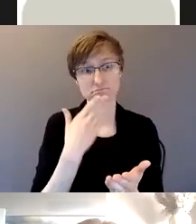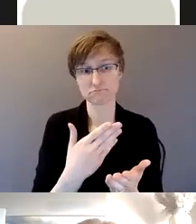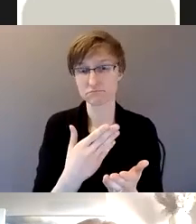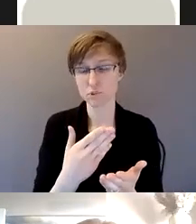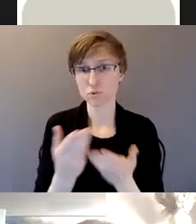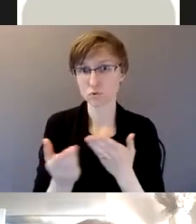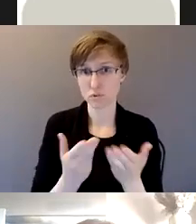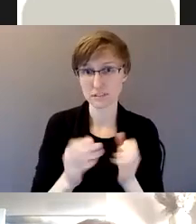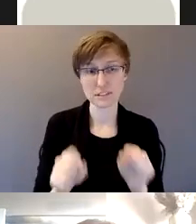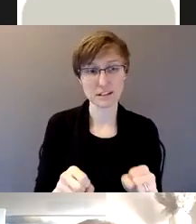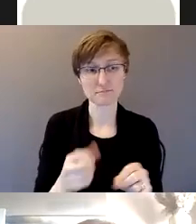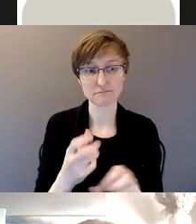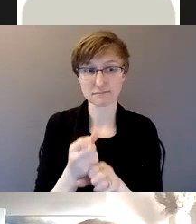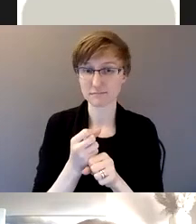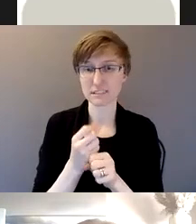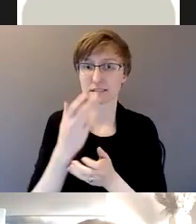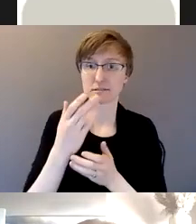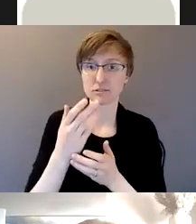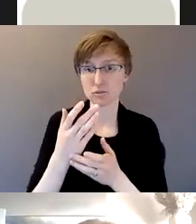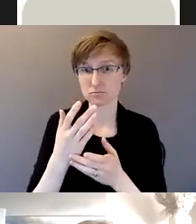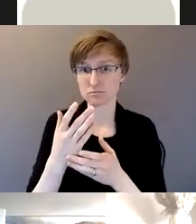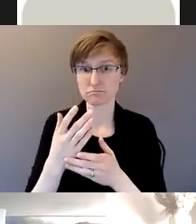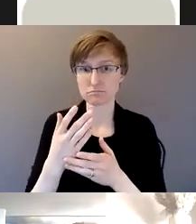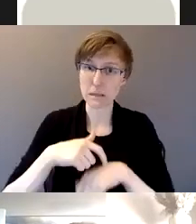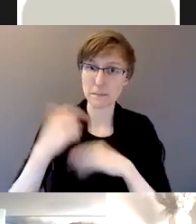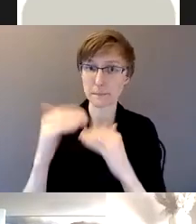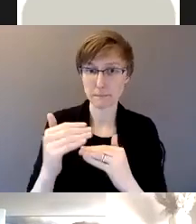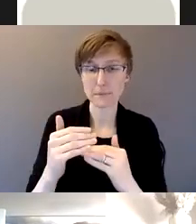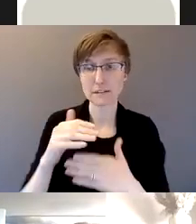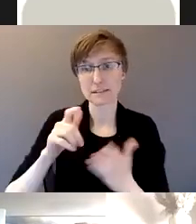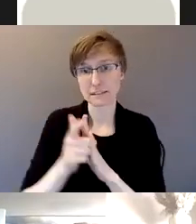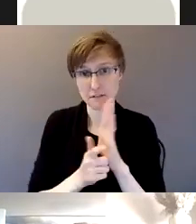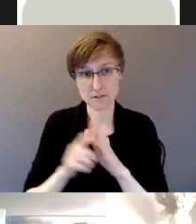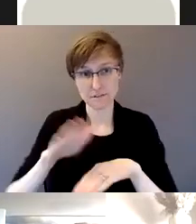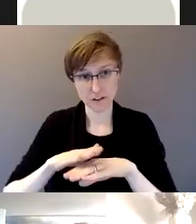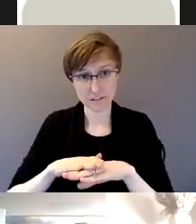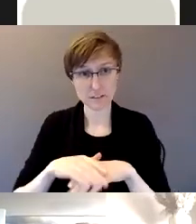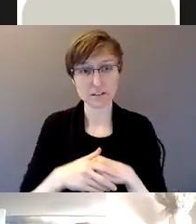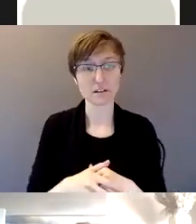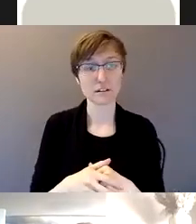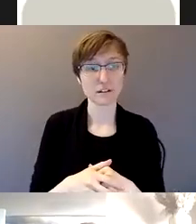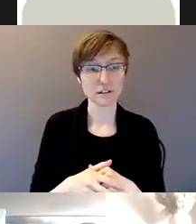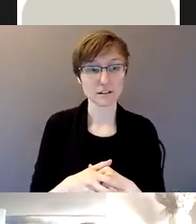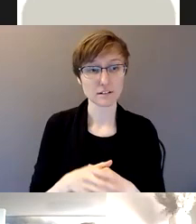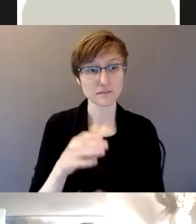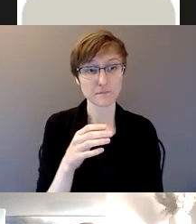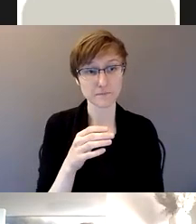advice. And also the Advocacy Center for the Elderly is a great resource for information